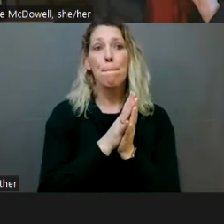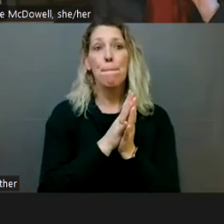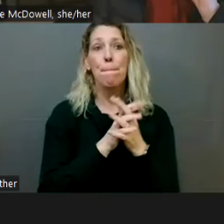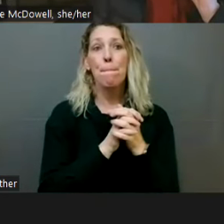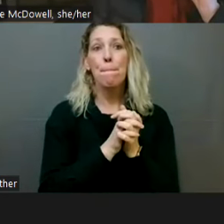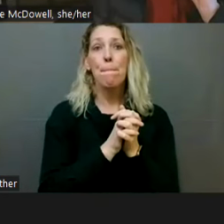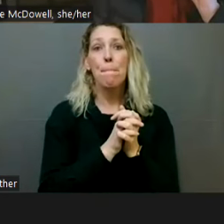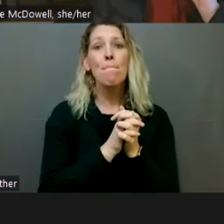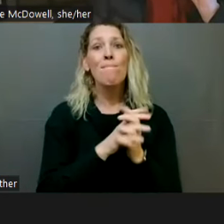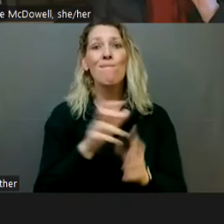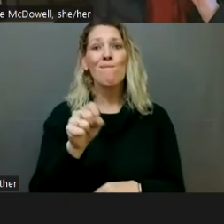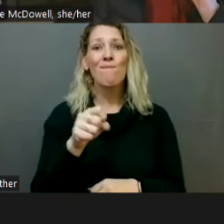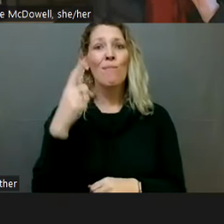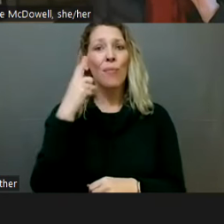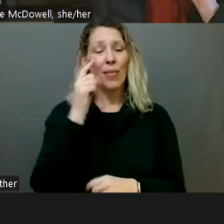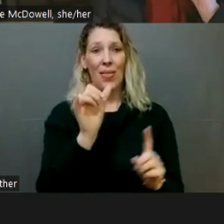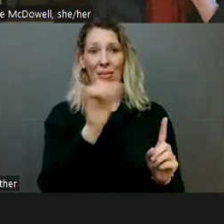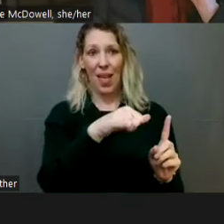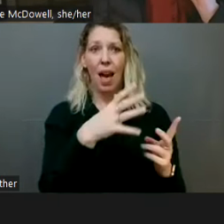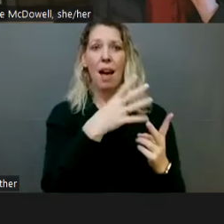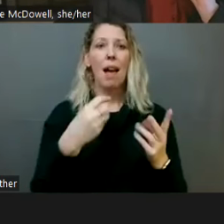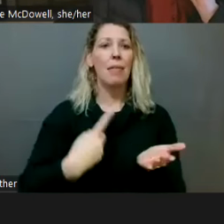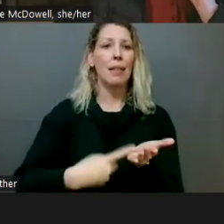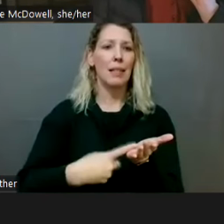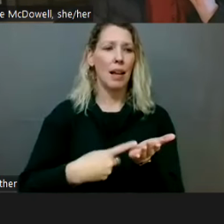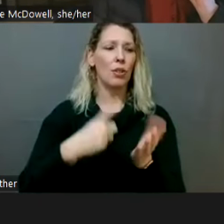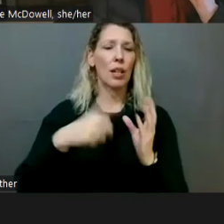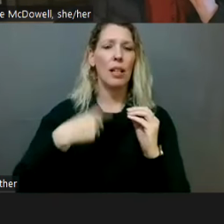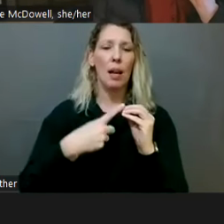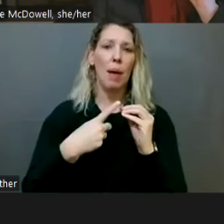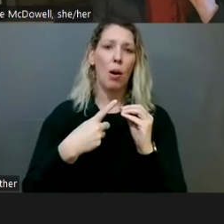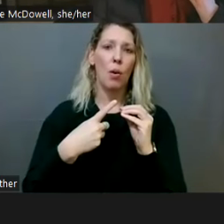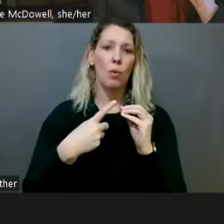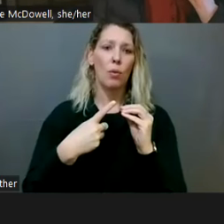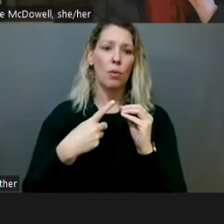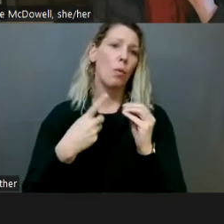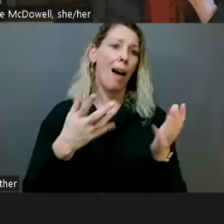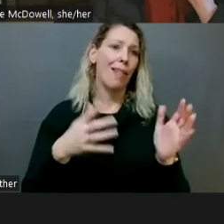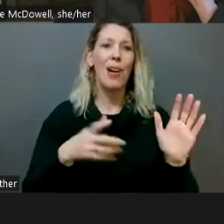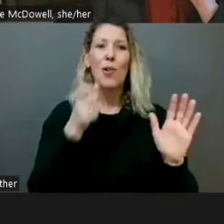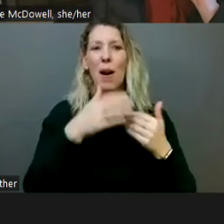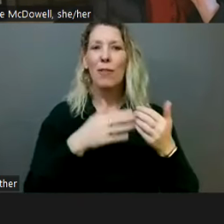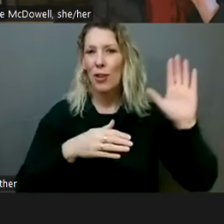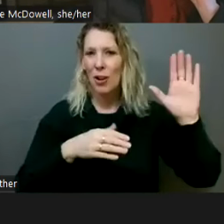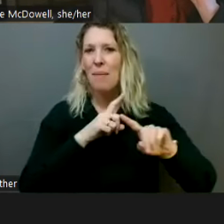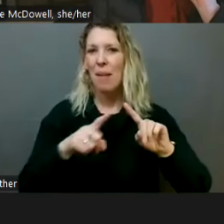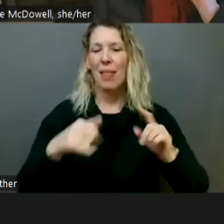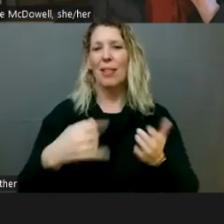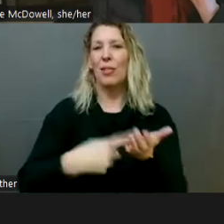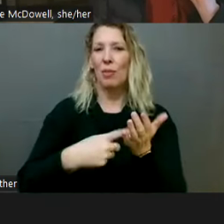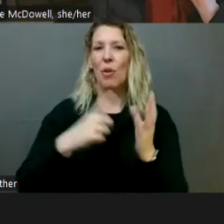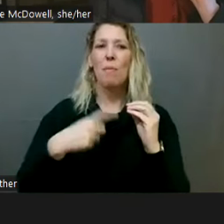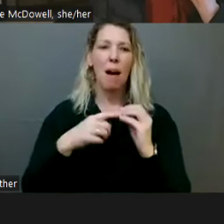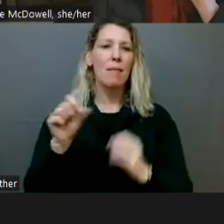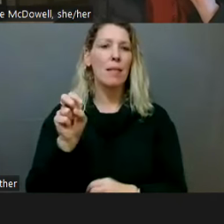Yeah, I think that and the discussion around well, staff just raised their hand, I'll let them cover it, but this discussion around subcommittees